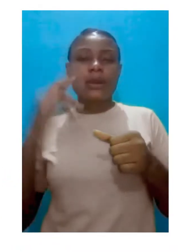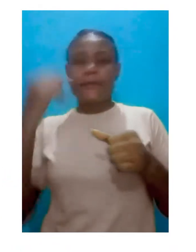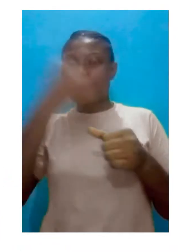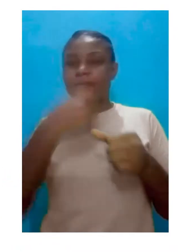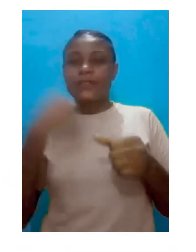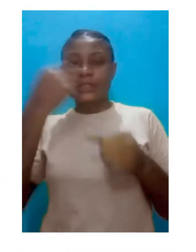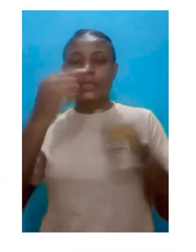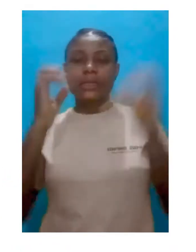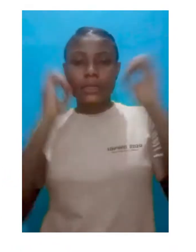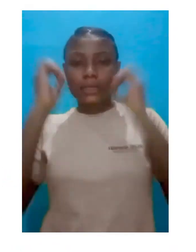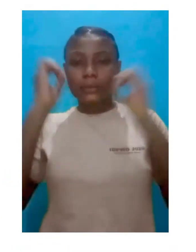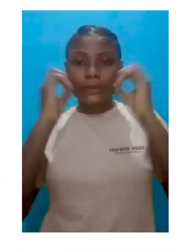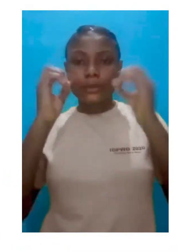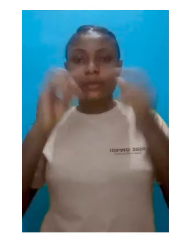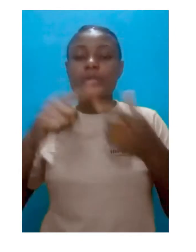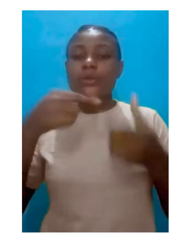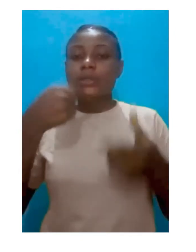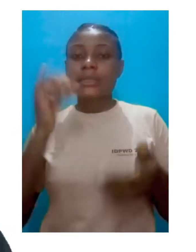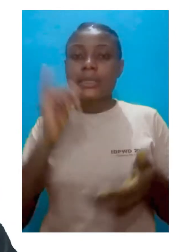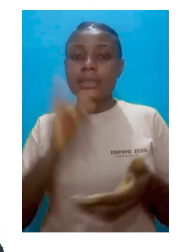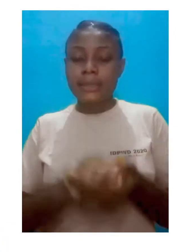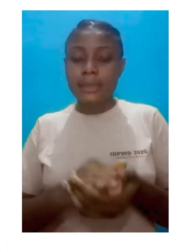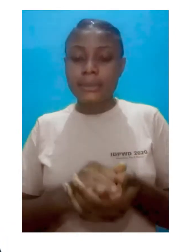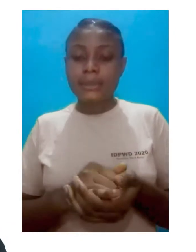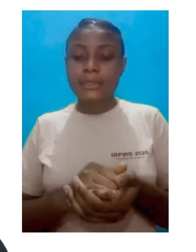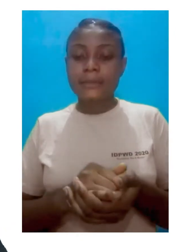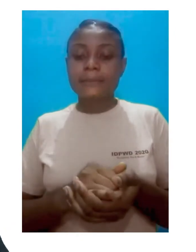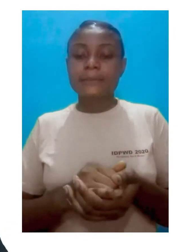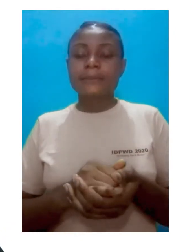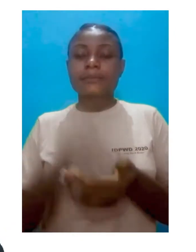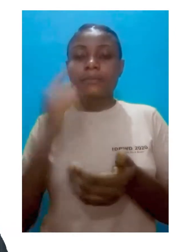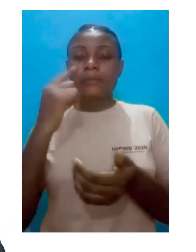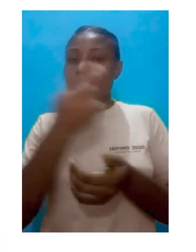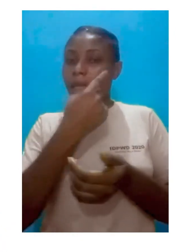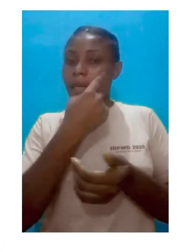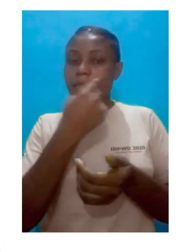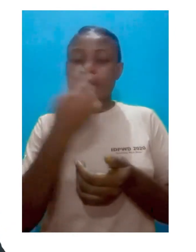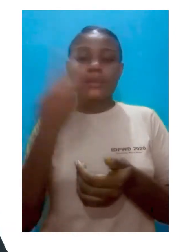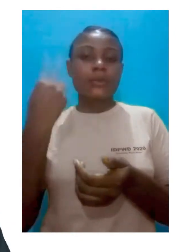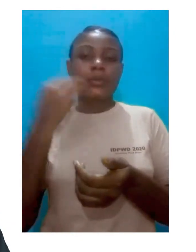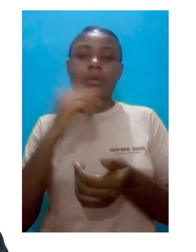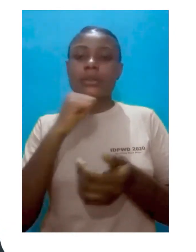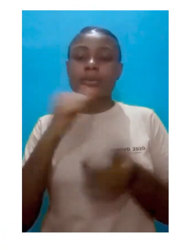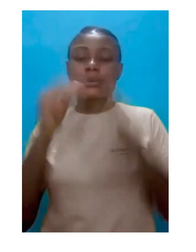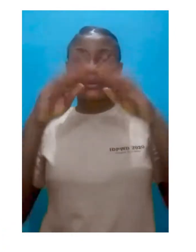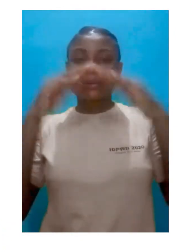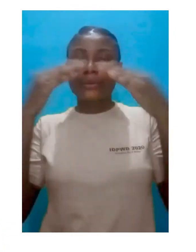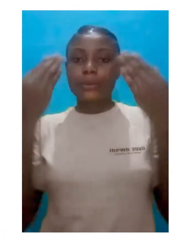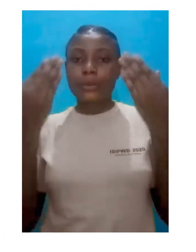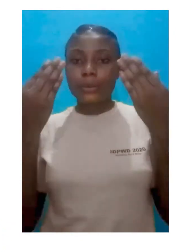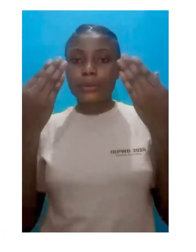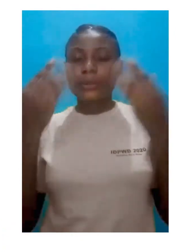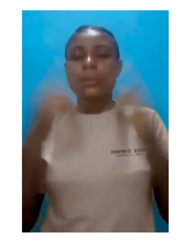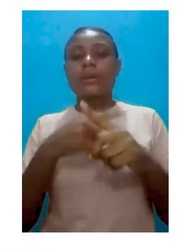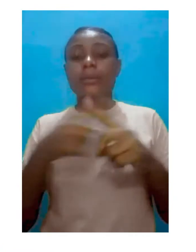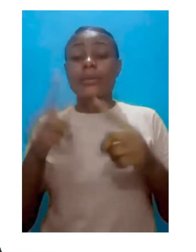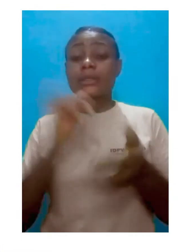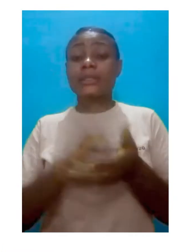of her facial expression to say that eyes were not